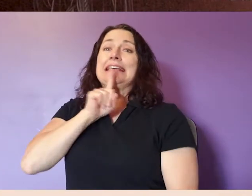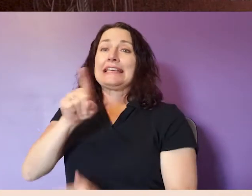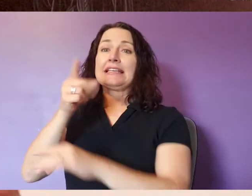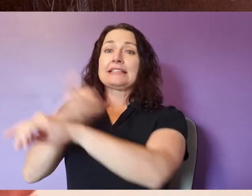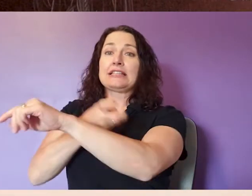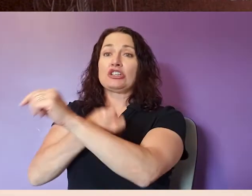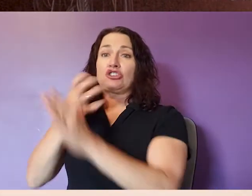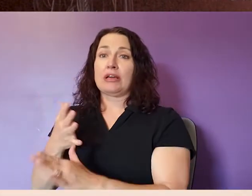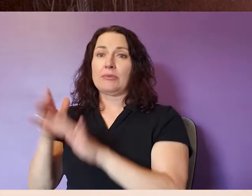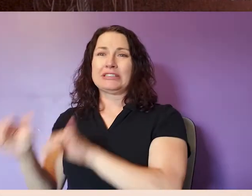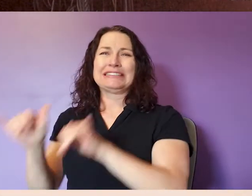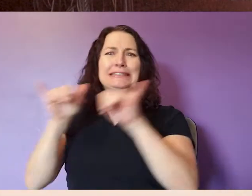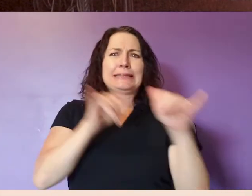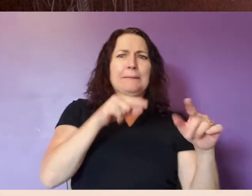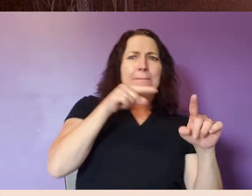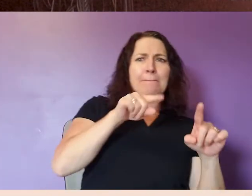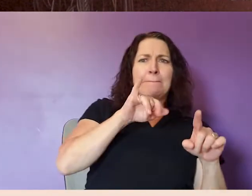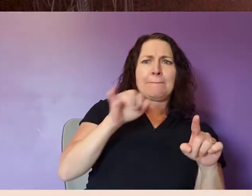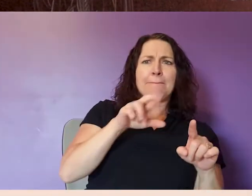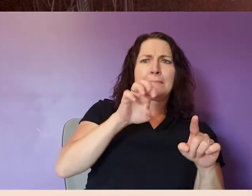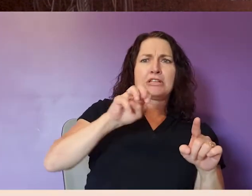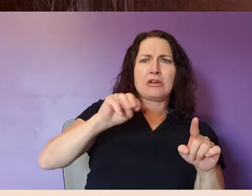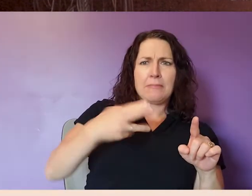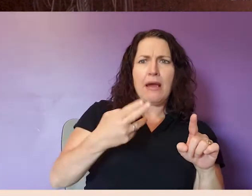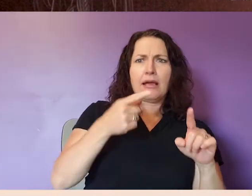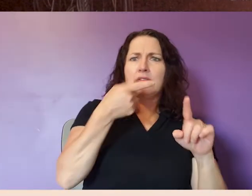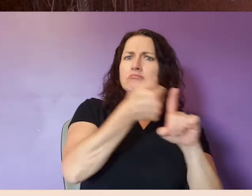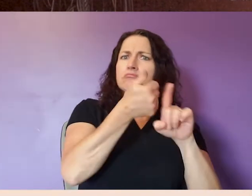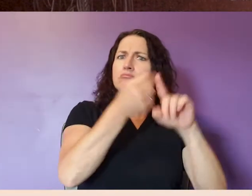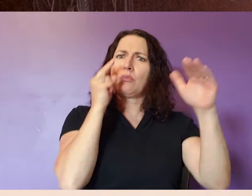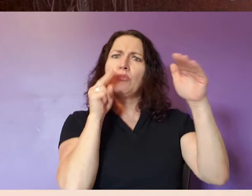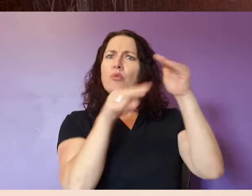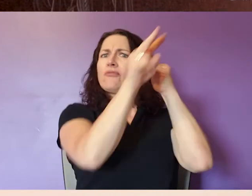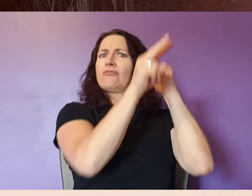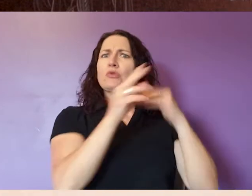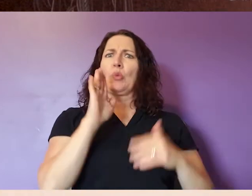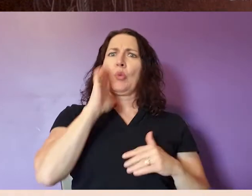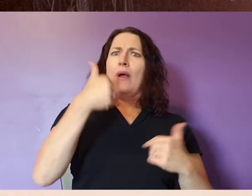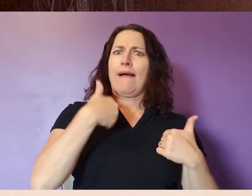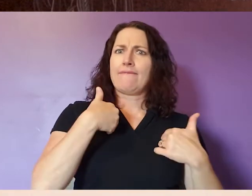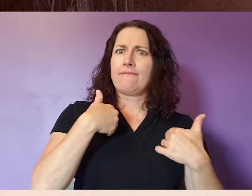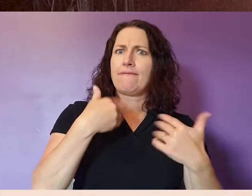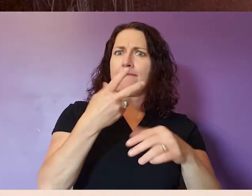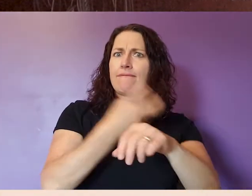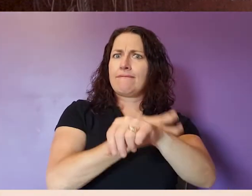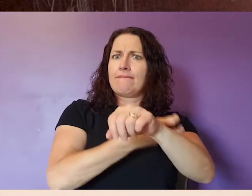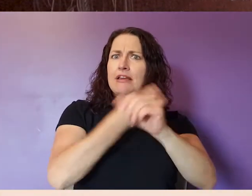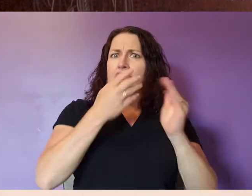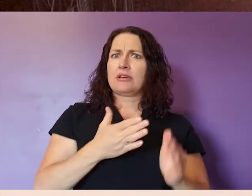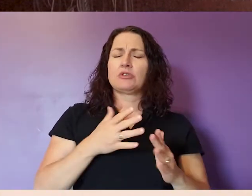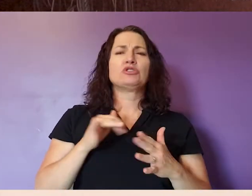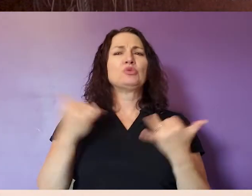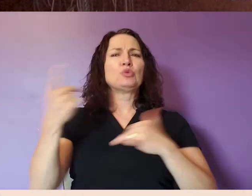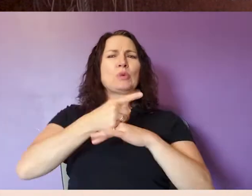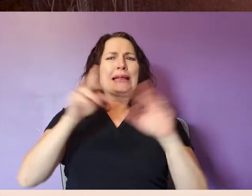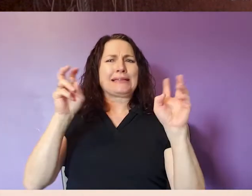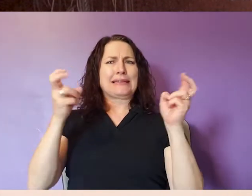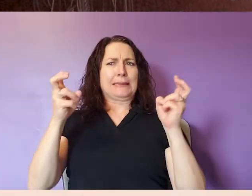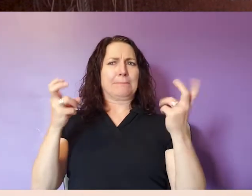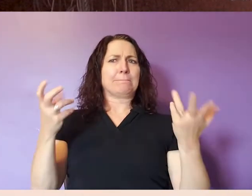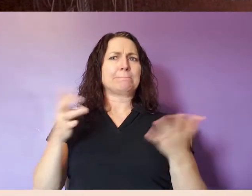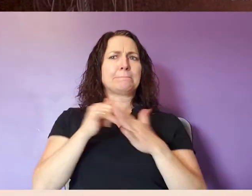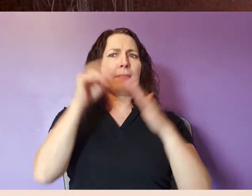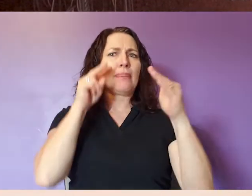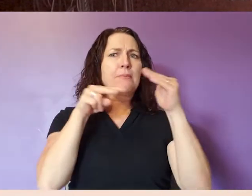prophecy that everybody knew at the time of jesus so that's the theme of the day